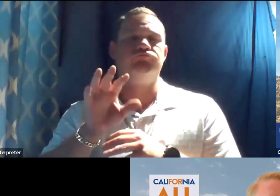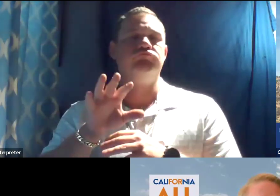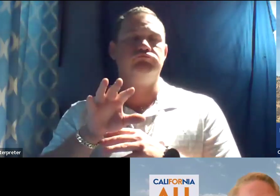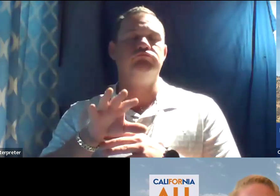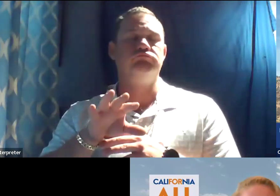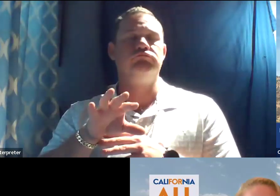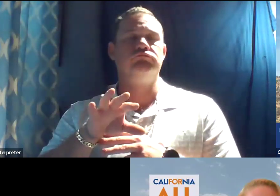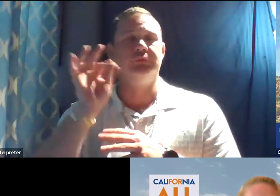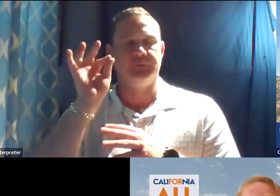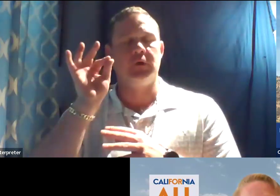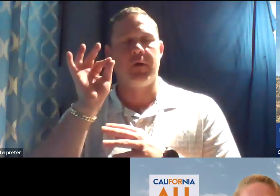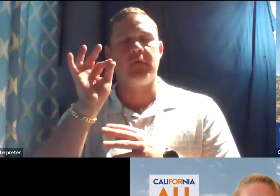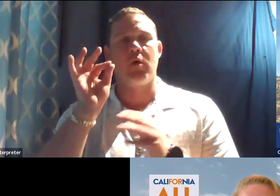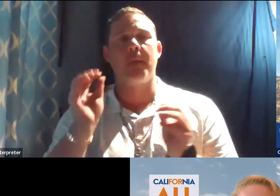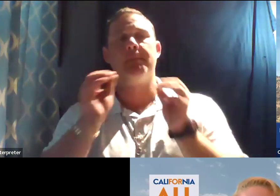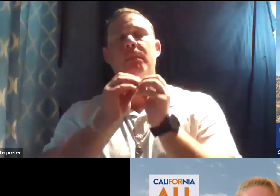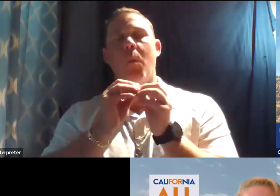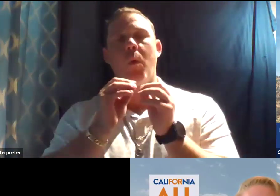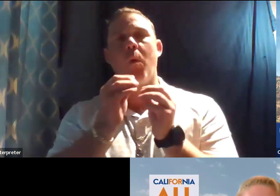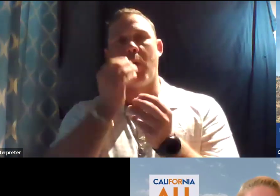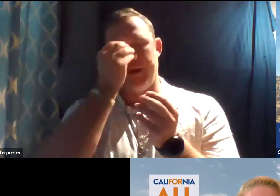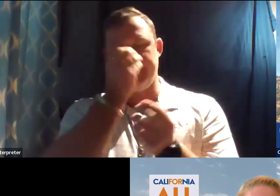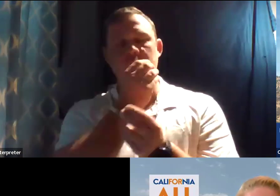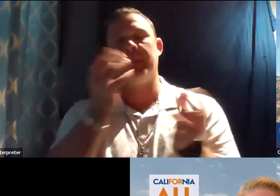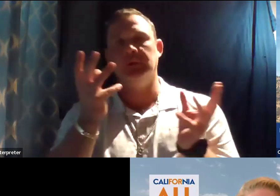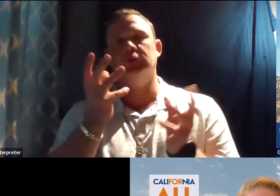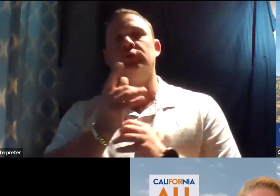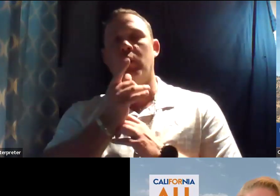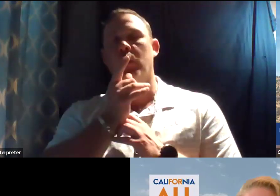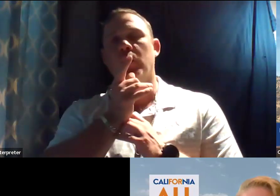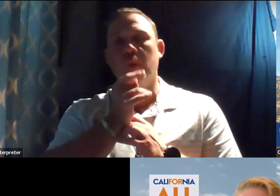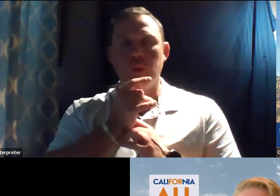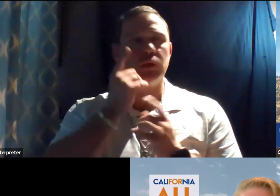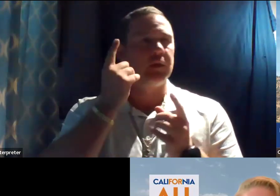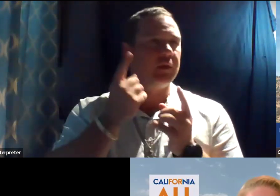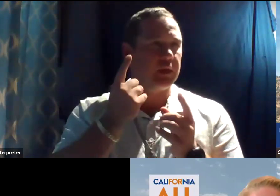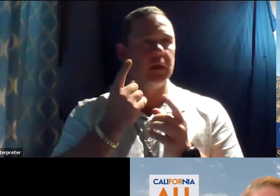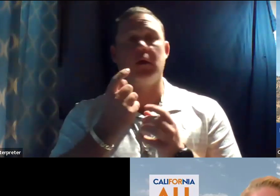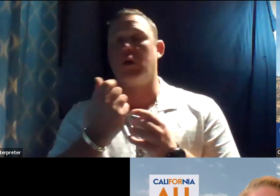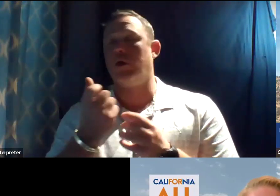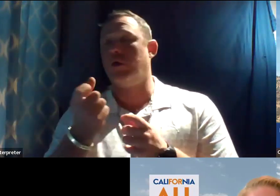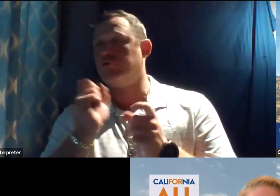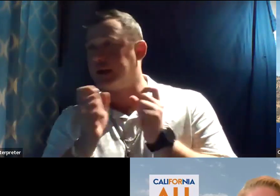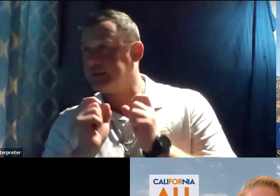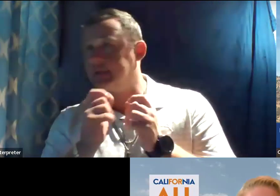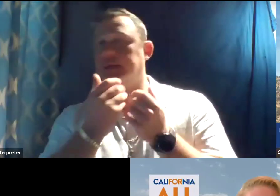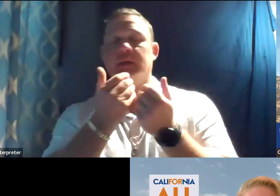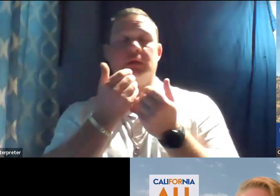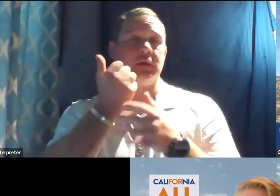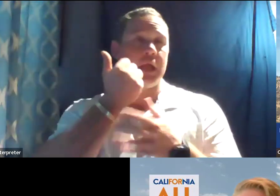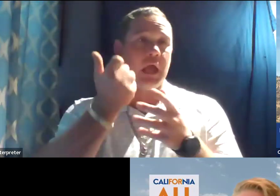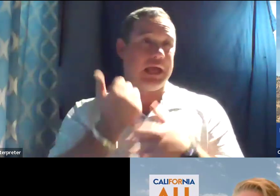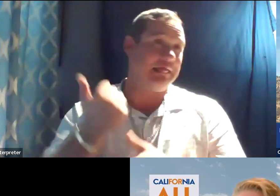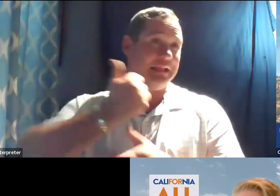the more insight into who is thinking about being a lead grantee, who would prefer to be a sub-grantee,